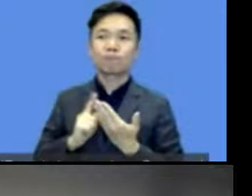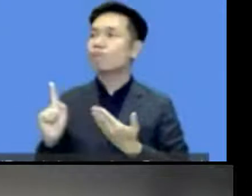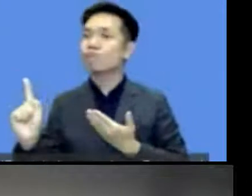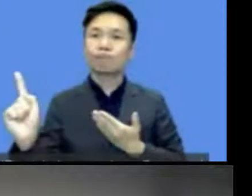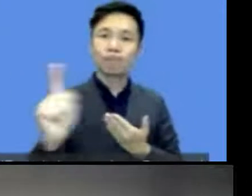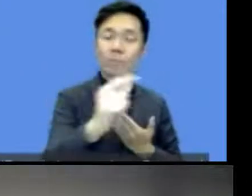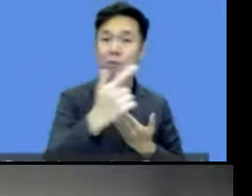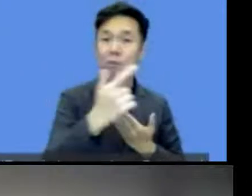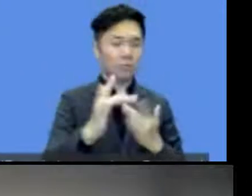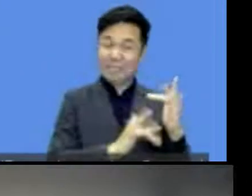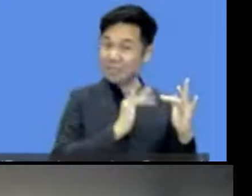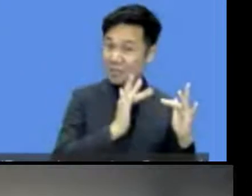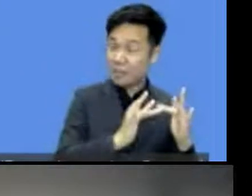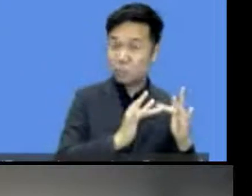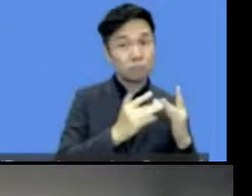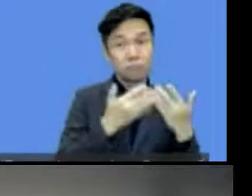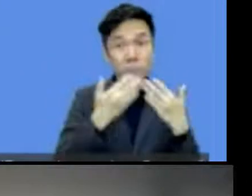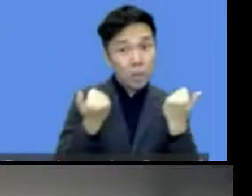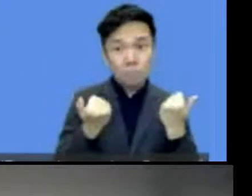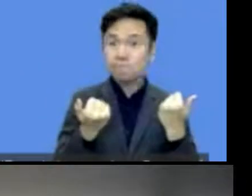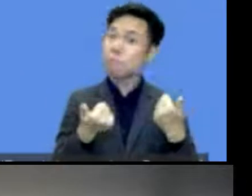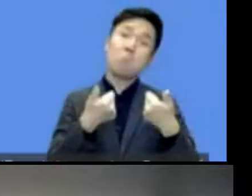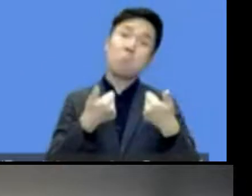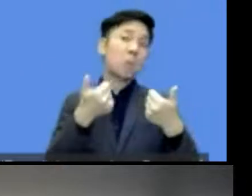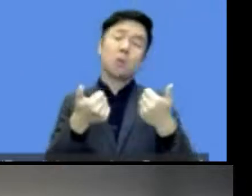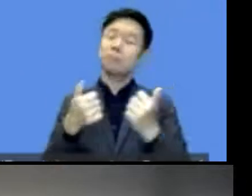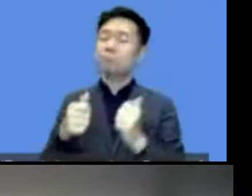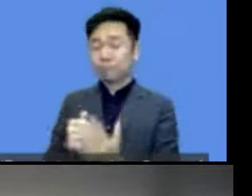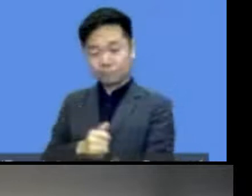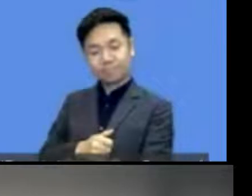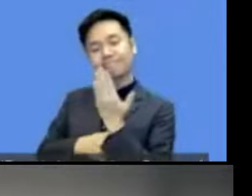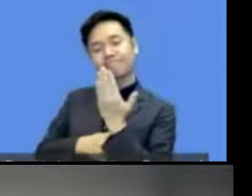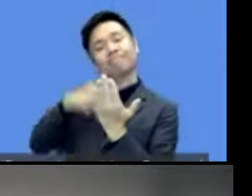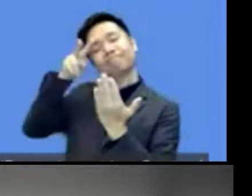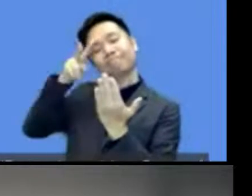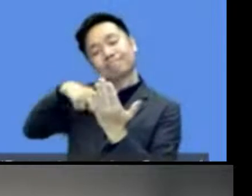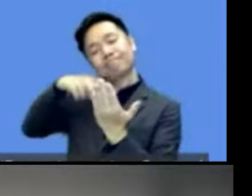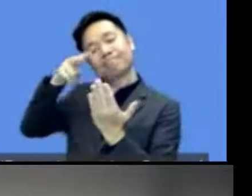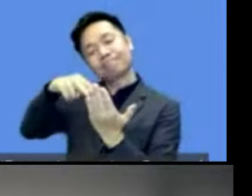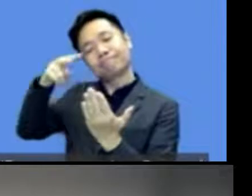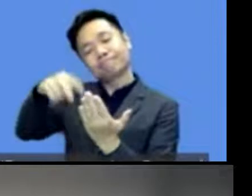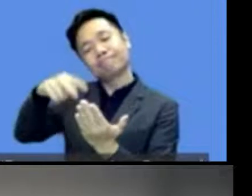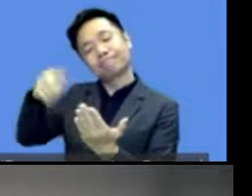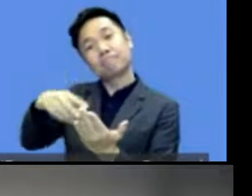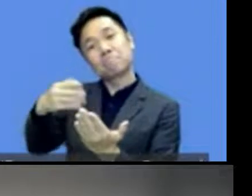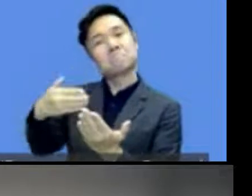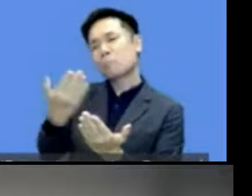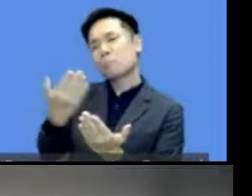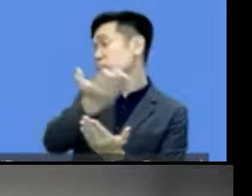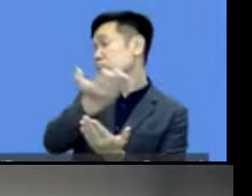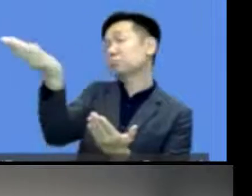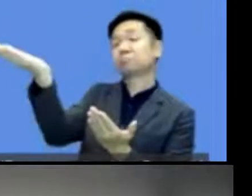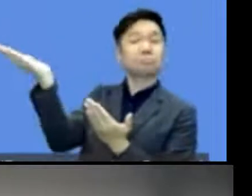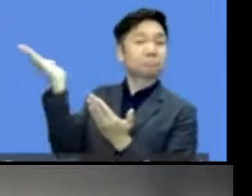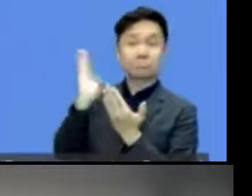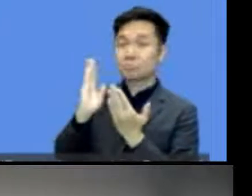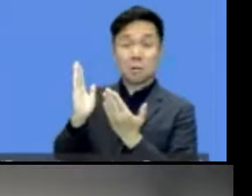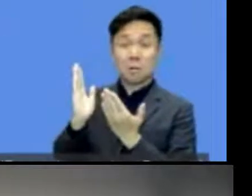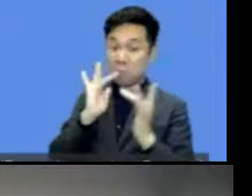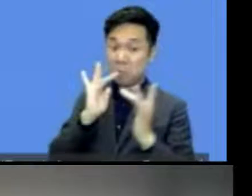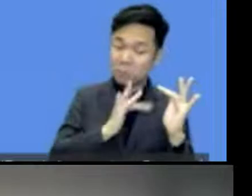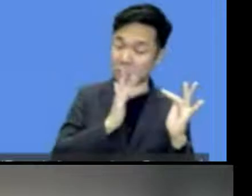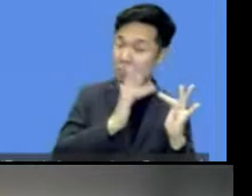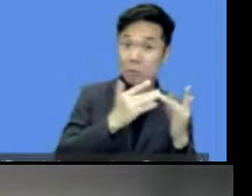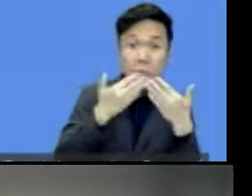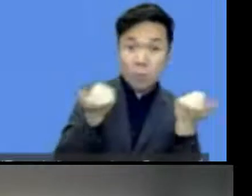internet connection, you can read the contents wherever and whenever you want. So this